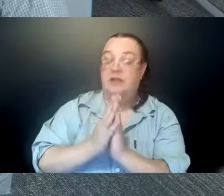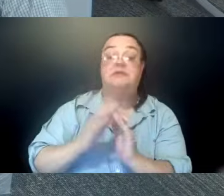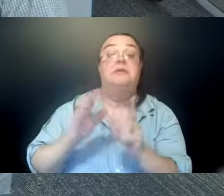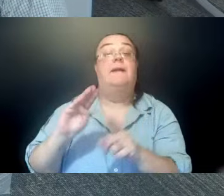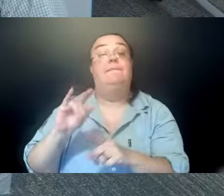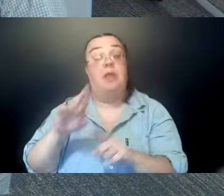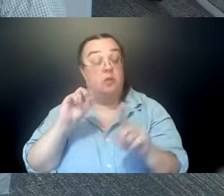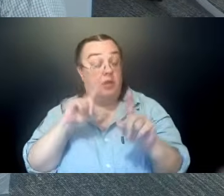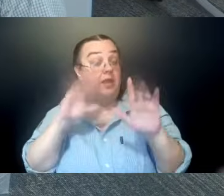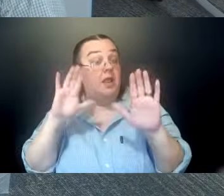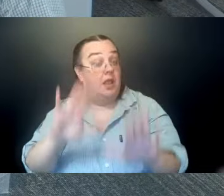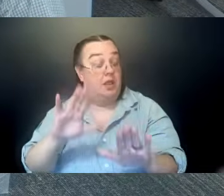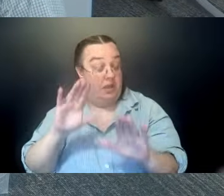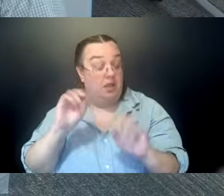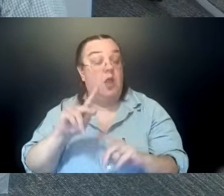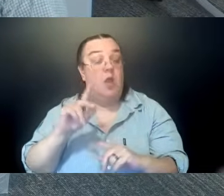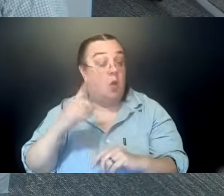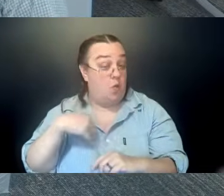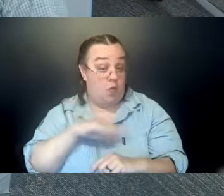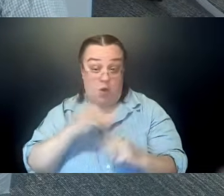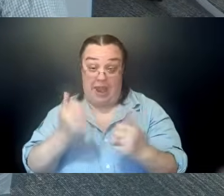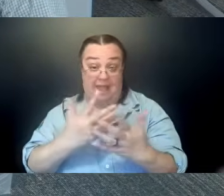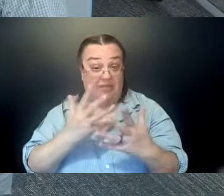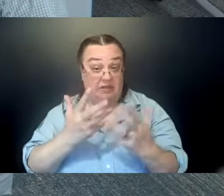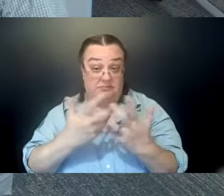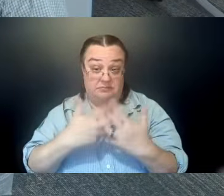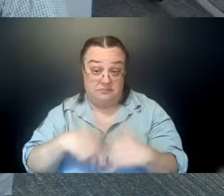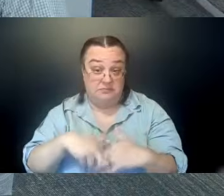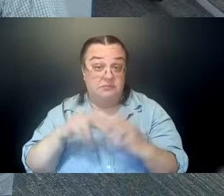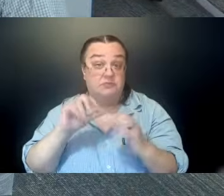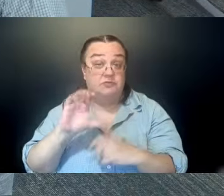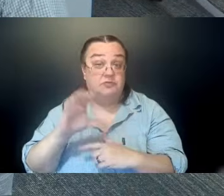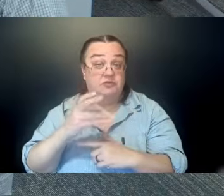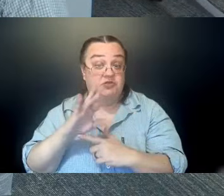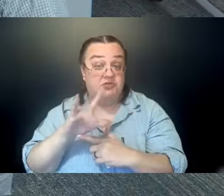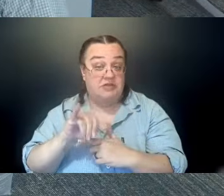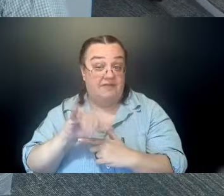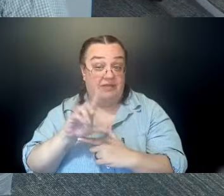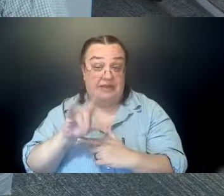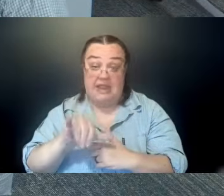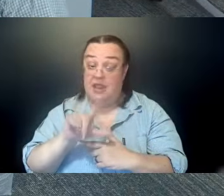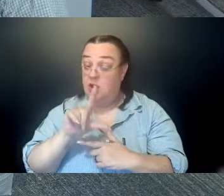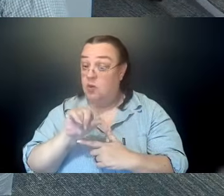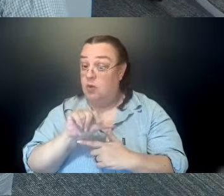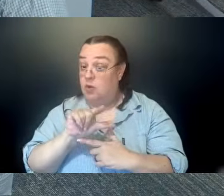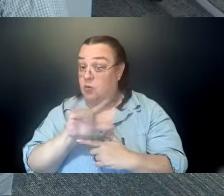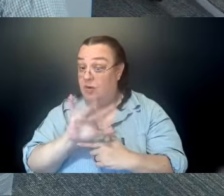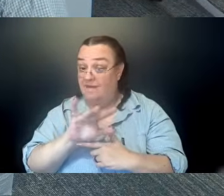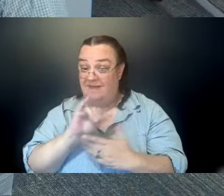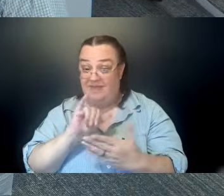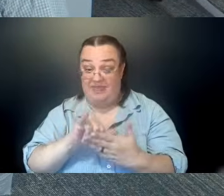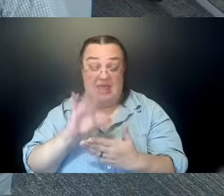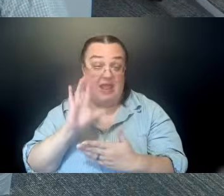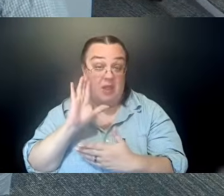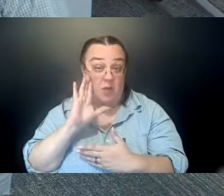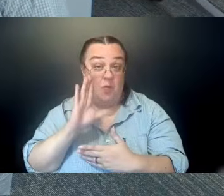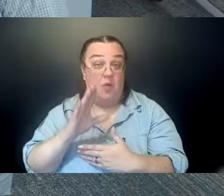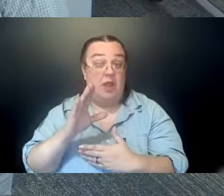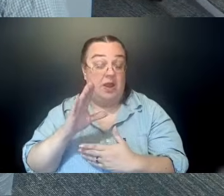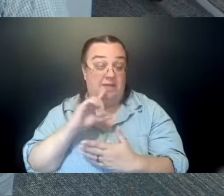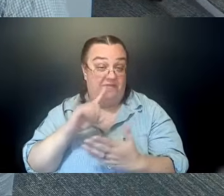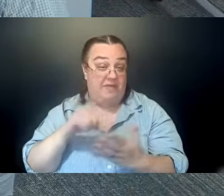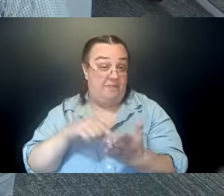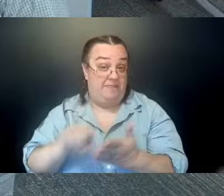all squared away on Cheverly Day 2025, which would have been paid